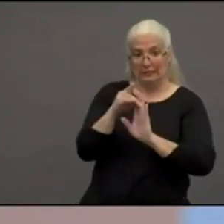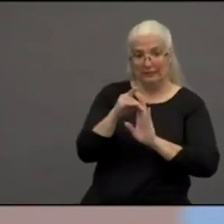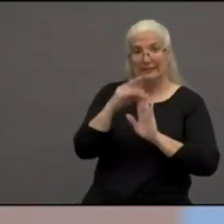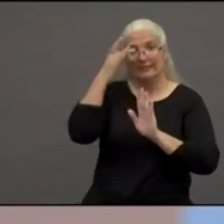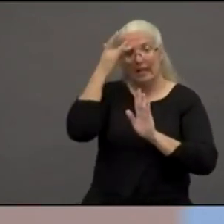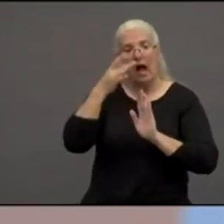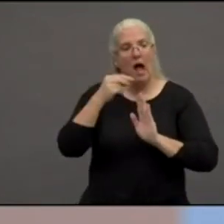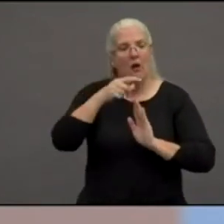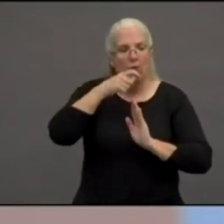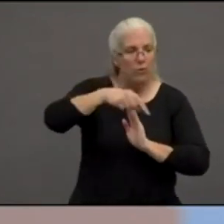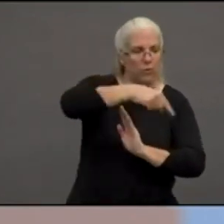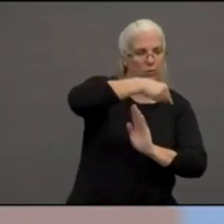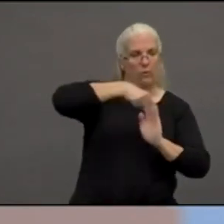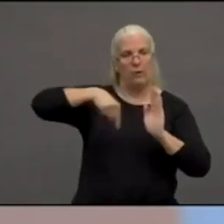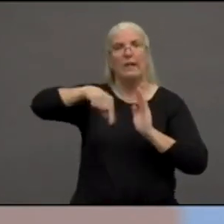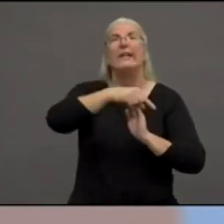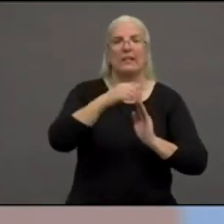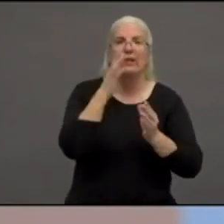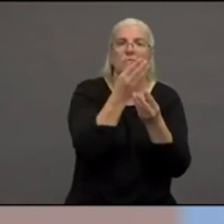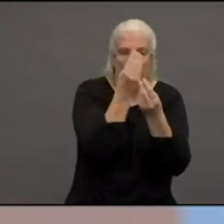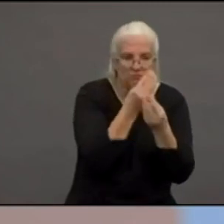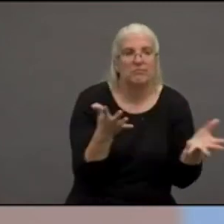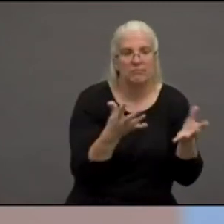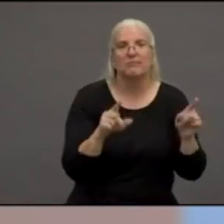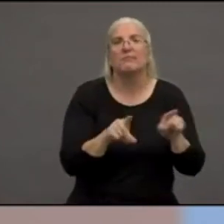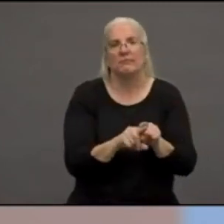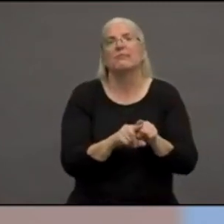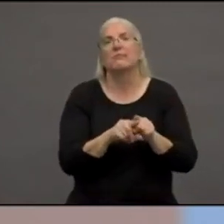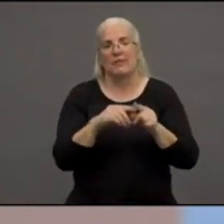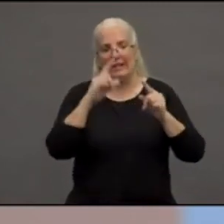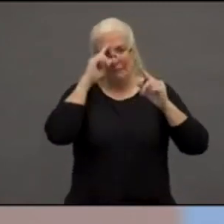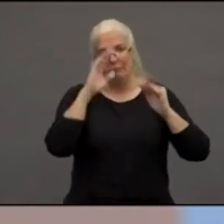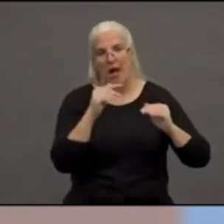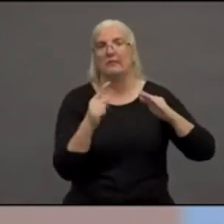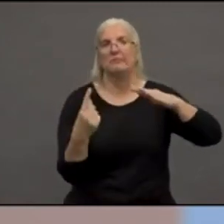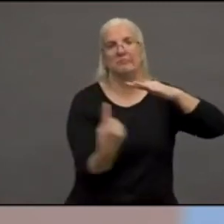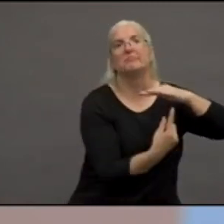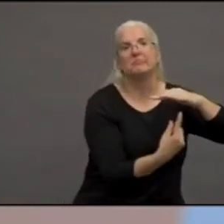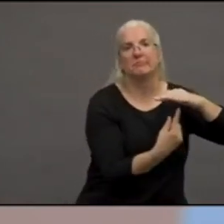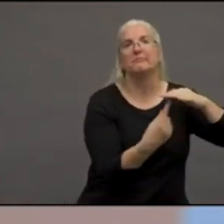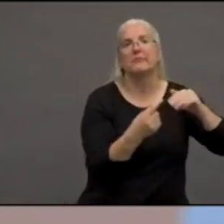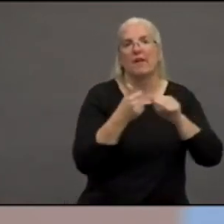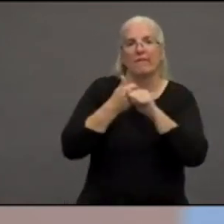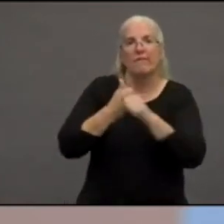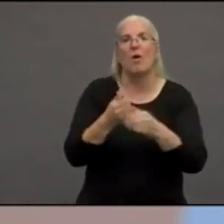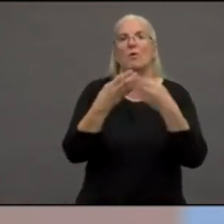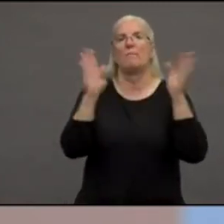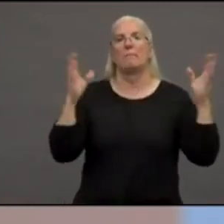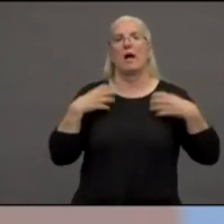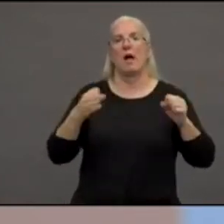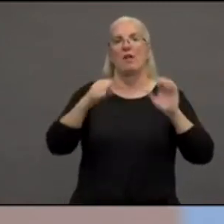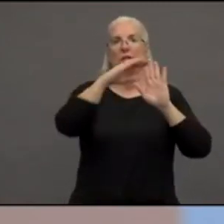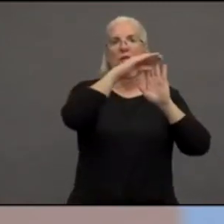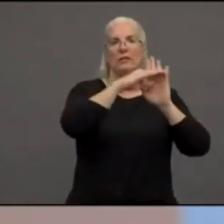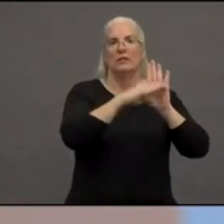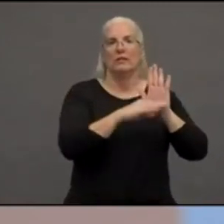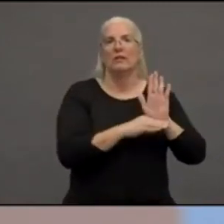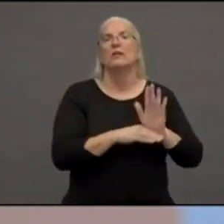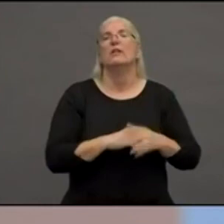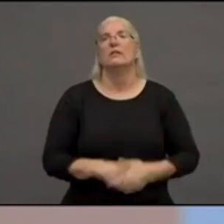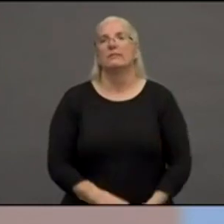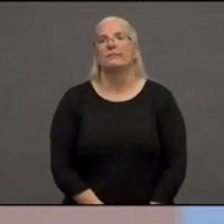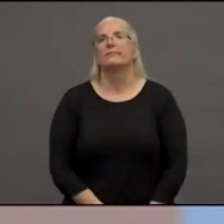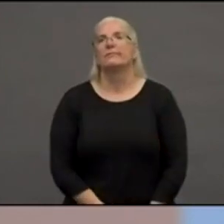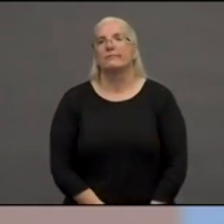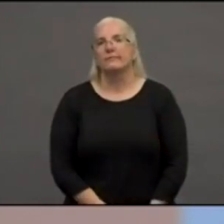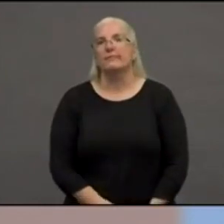environment would be informed, and they'd be expected to quarantine and follow public health. Public health would really guide the work with